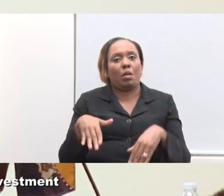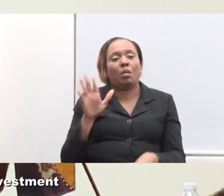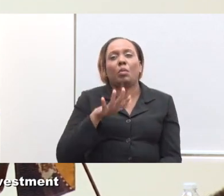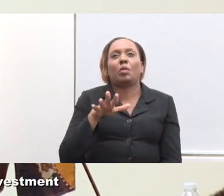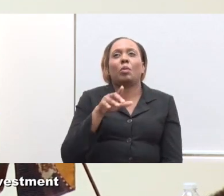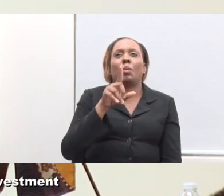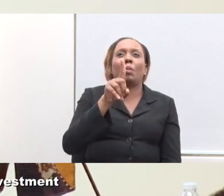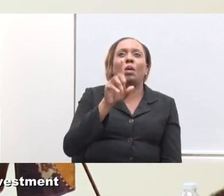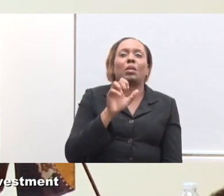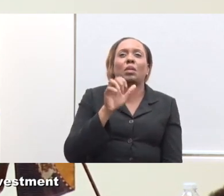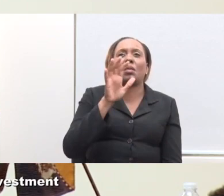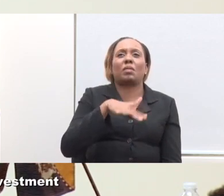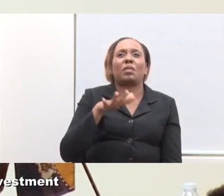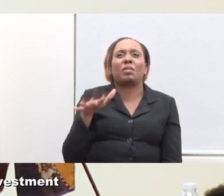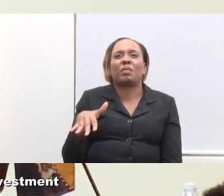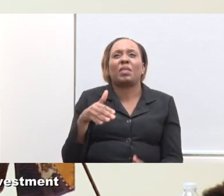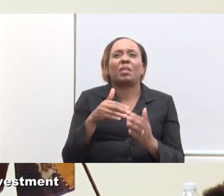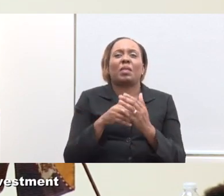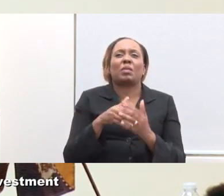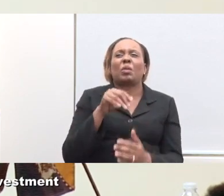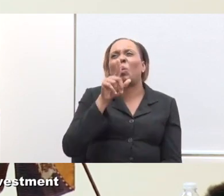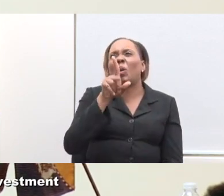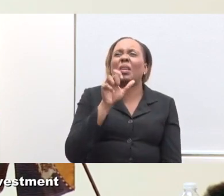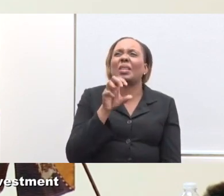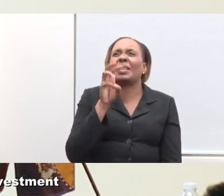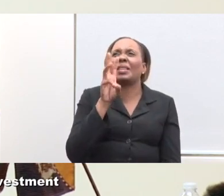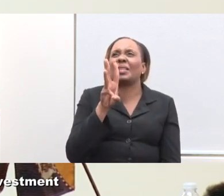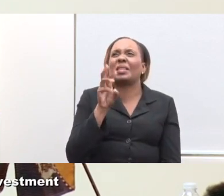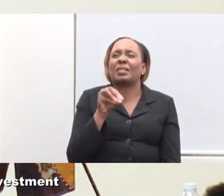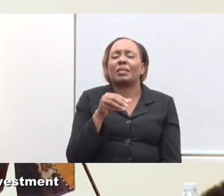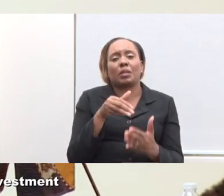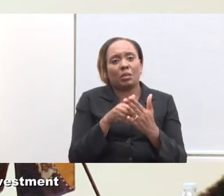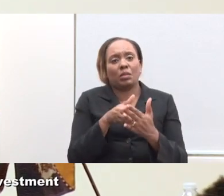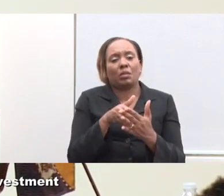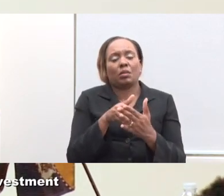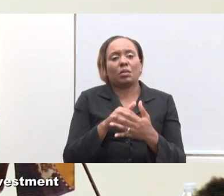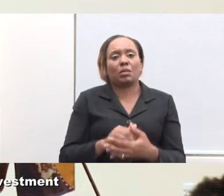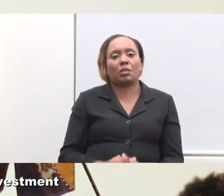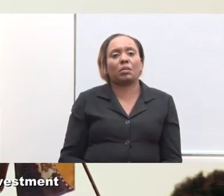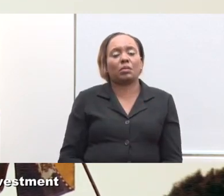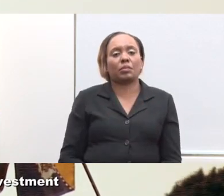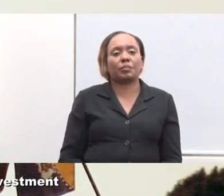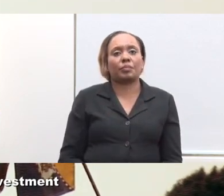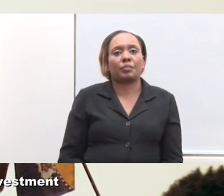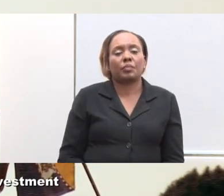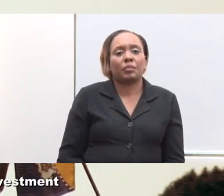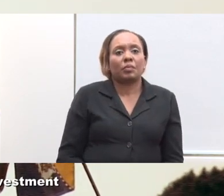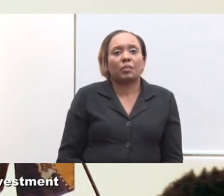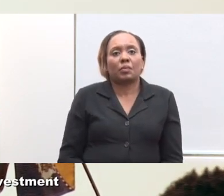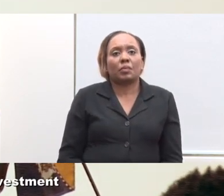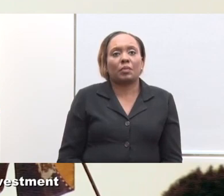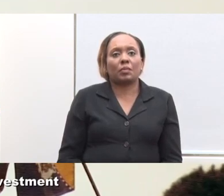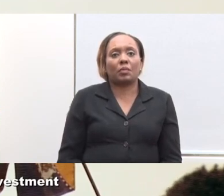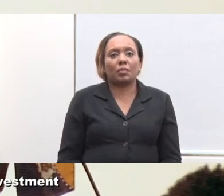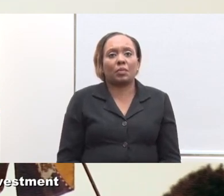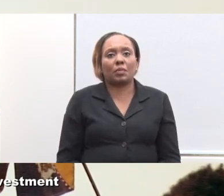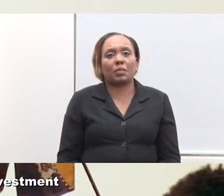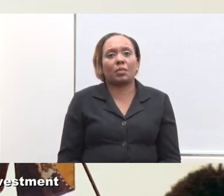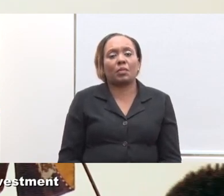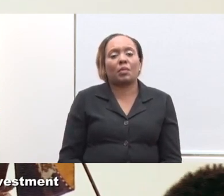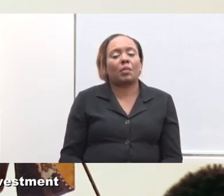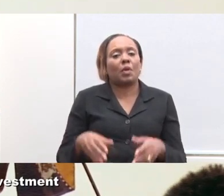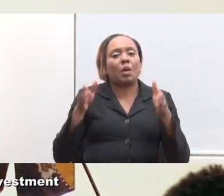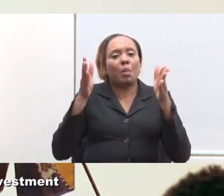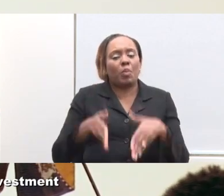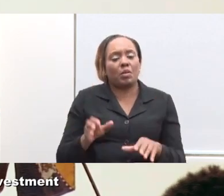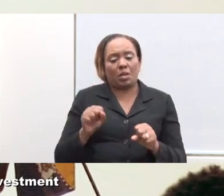about $155,000 to $160,000. Once again, making that possible for somebody to start as a starter house. And